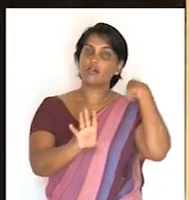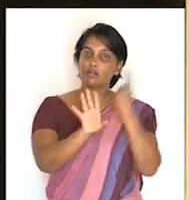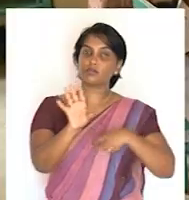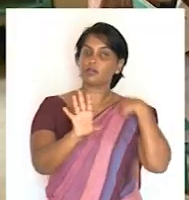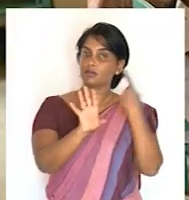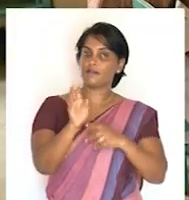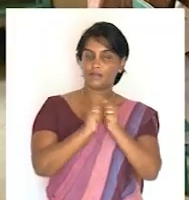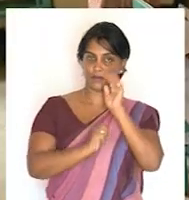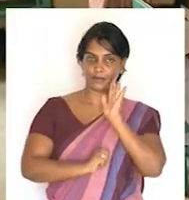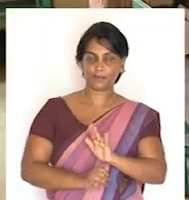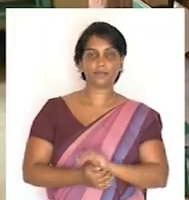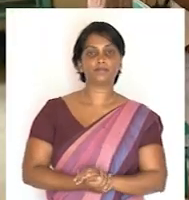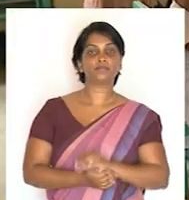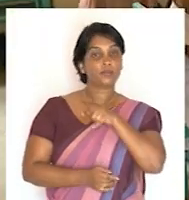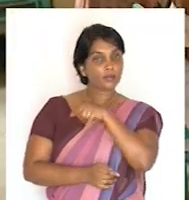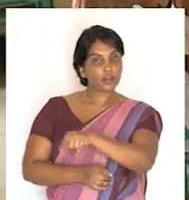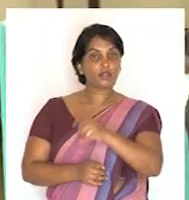schools.